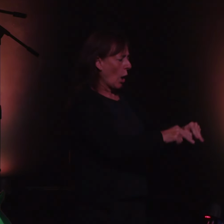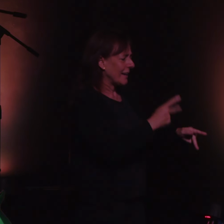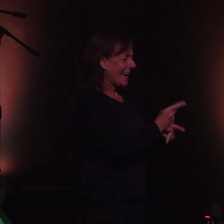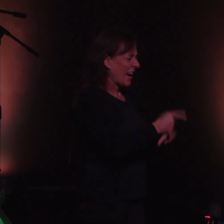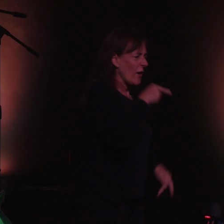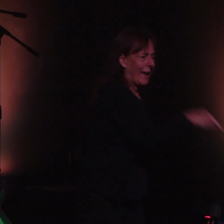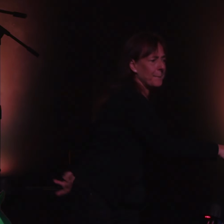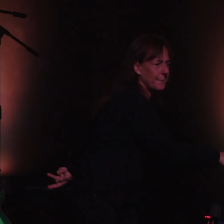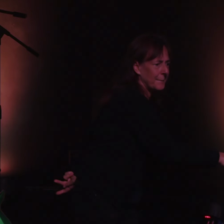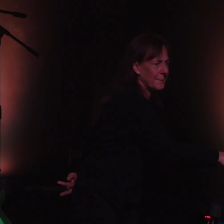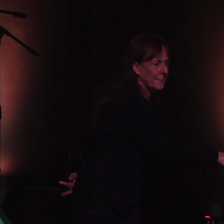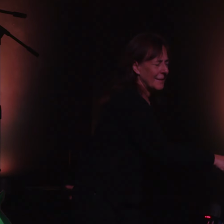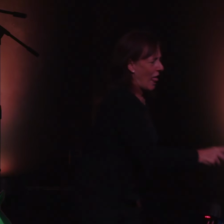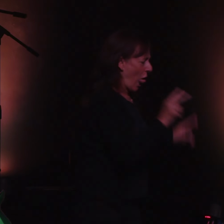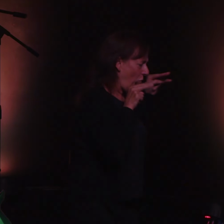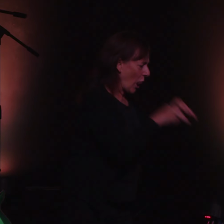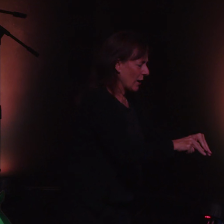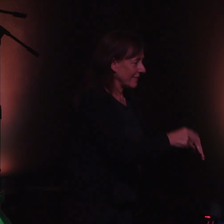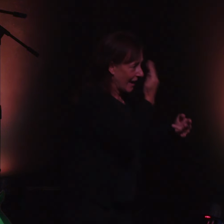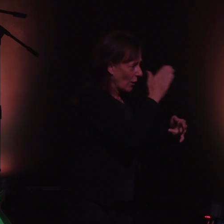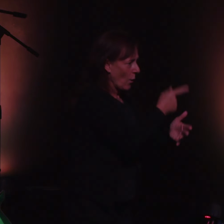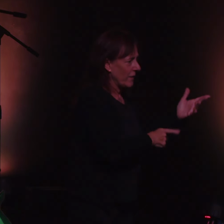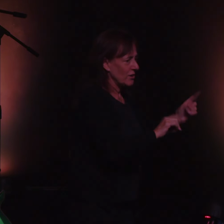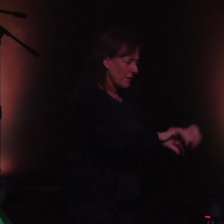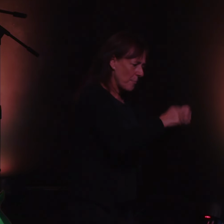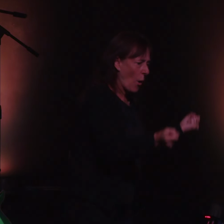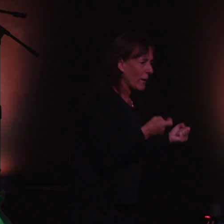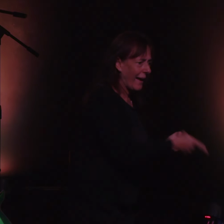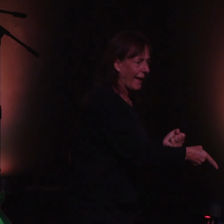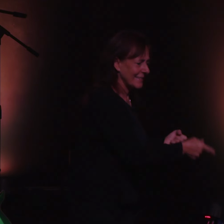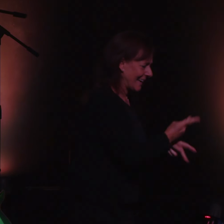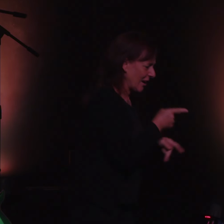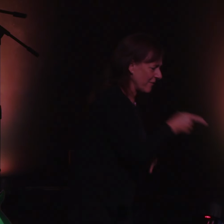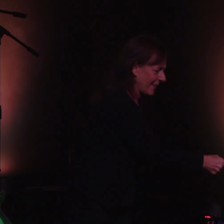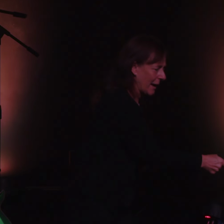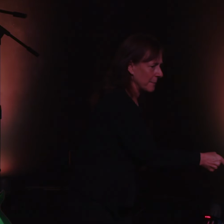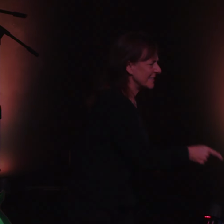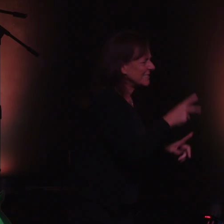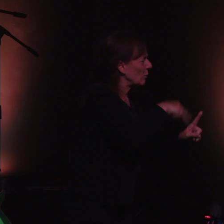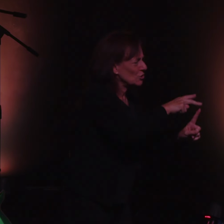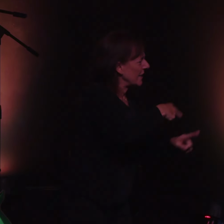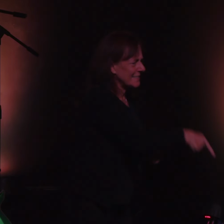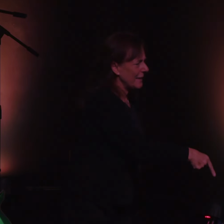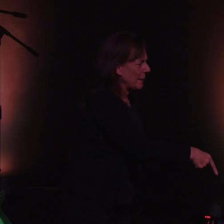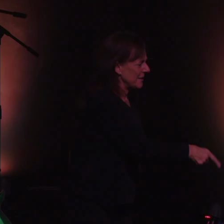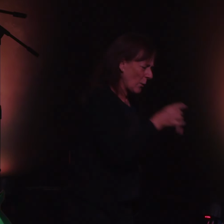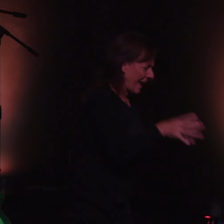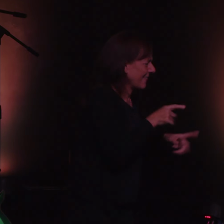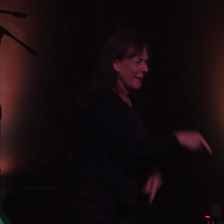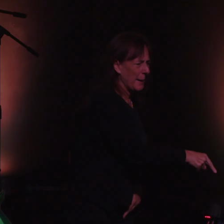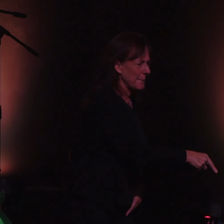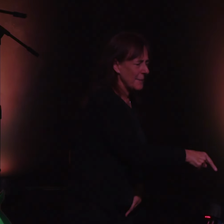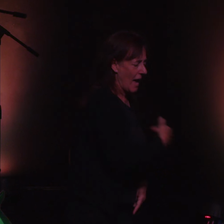after him. Love them. They don't know what they're doing. They're broken. Stop judging them. Stop hating